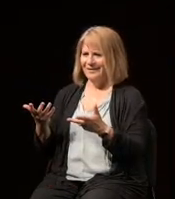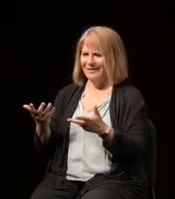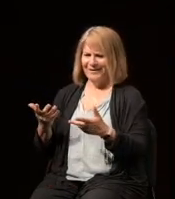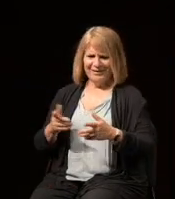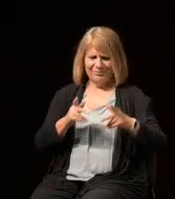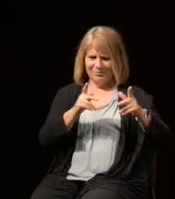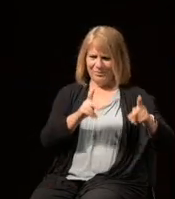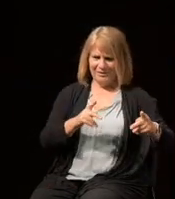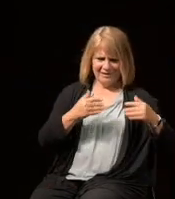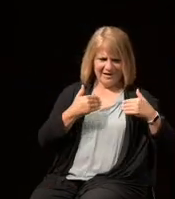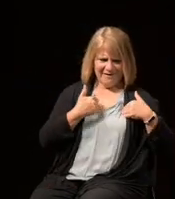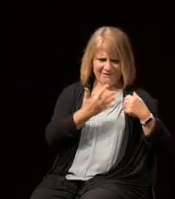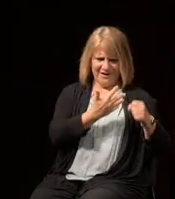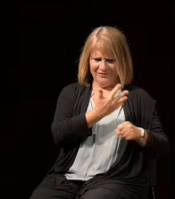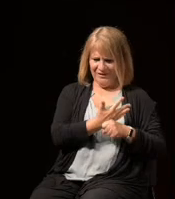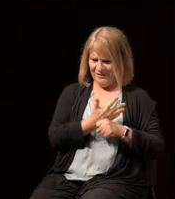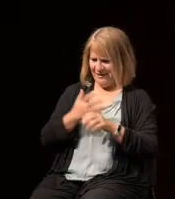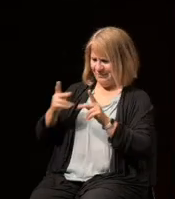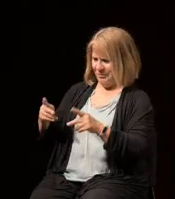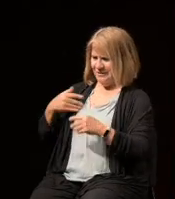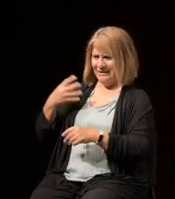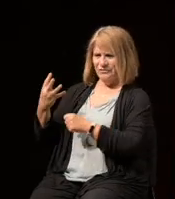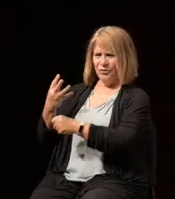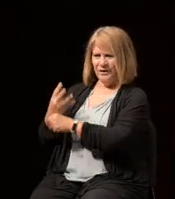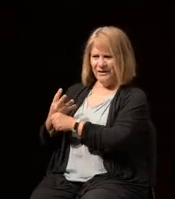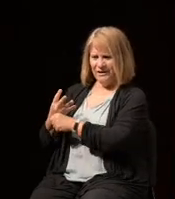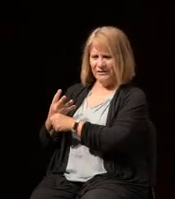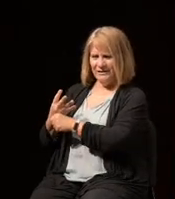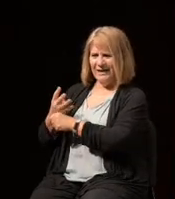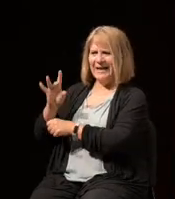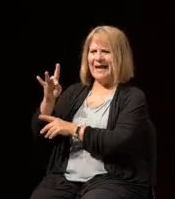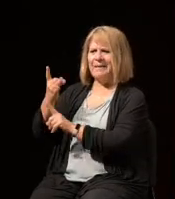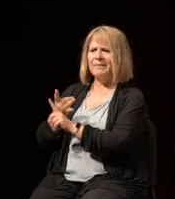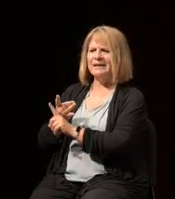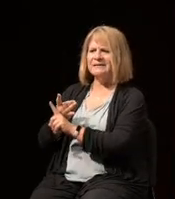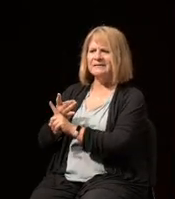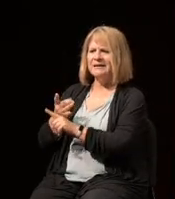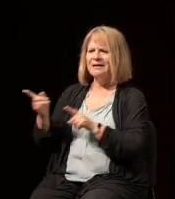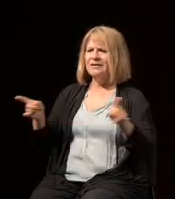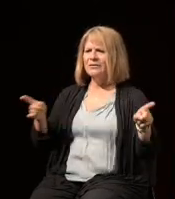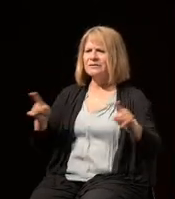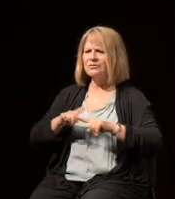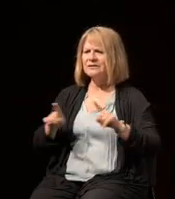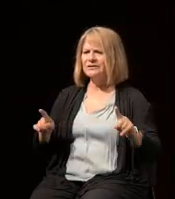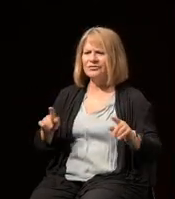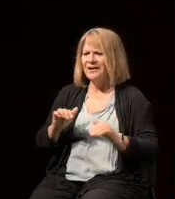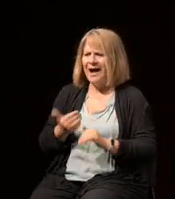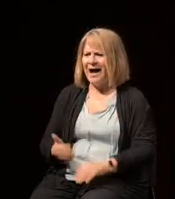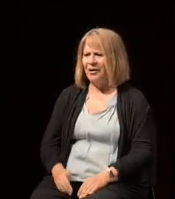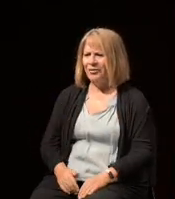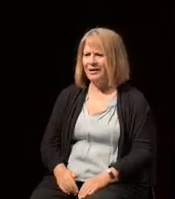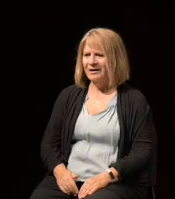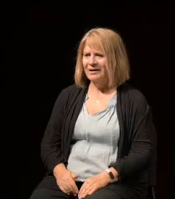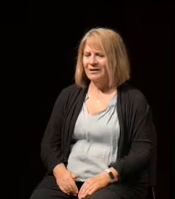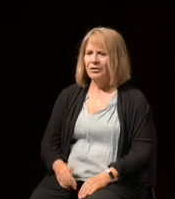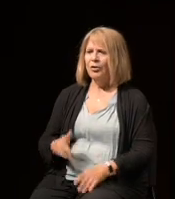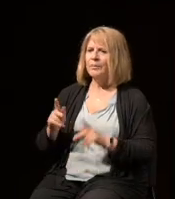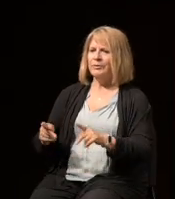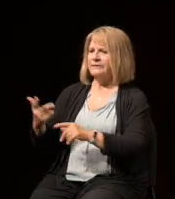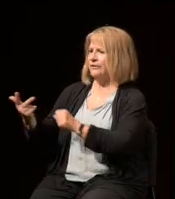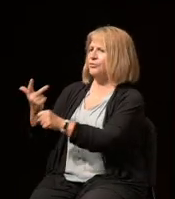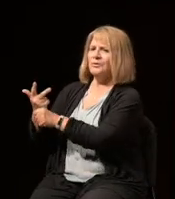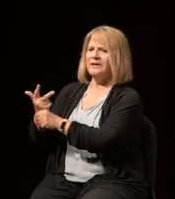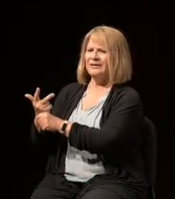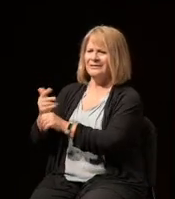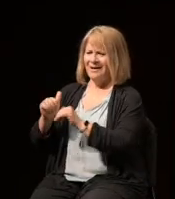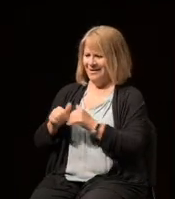has 5 years and a person who has 4 years and 8 months? Or 4 years and 6 months? Or a person who has 3 years? What